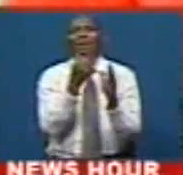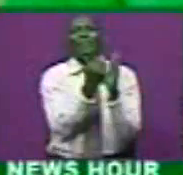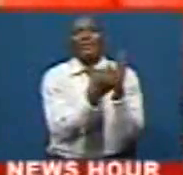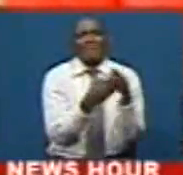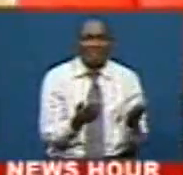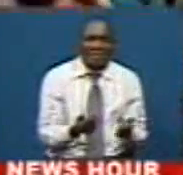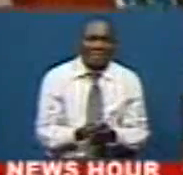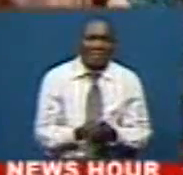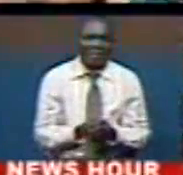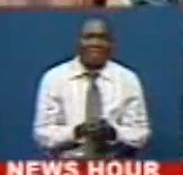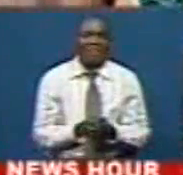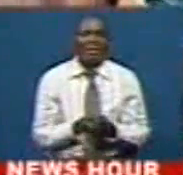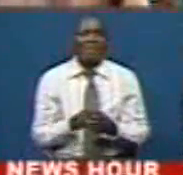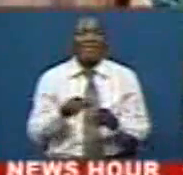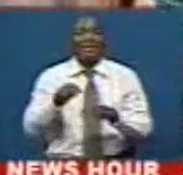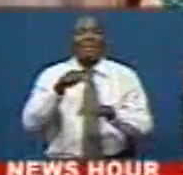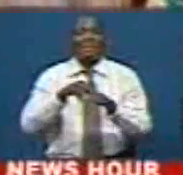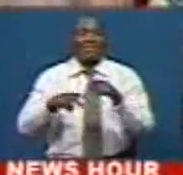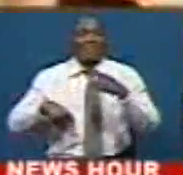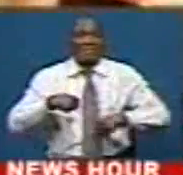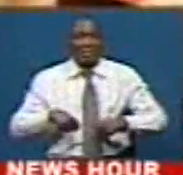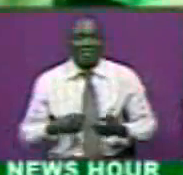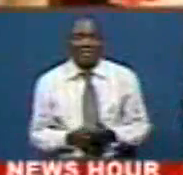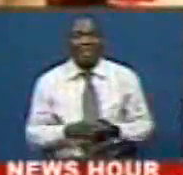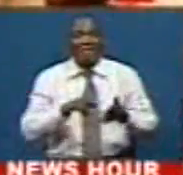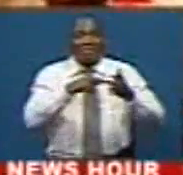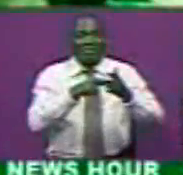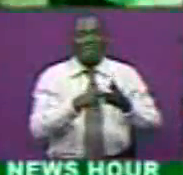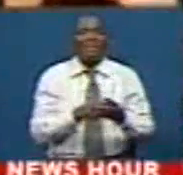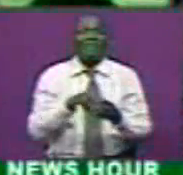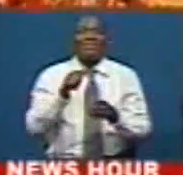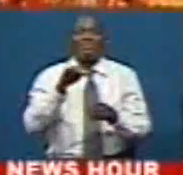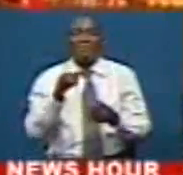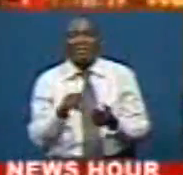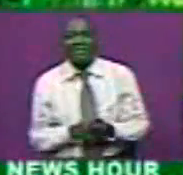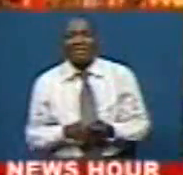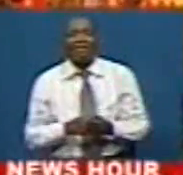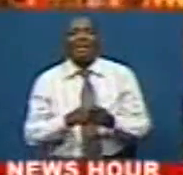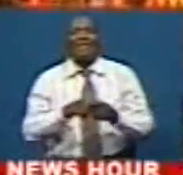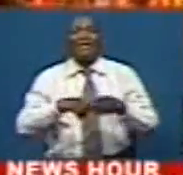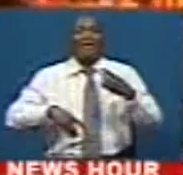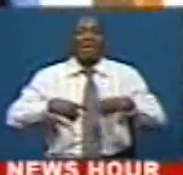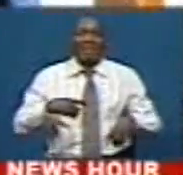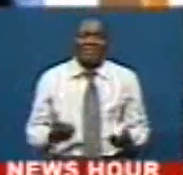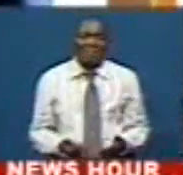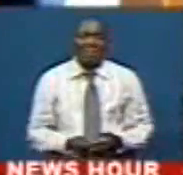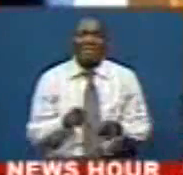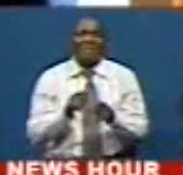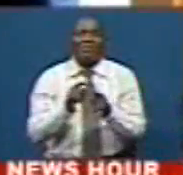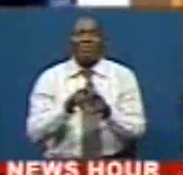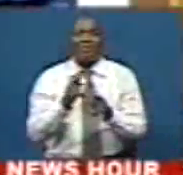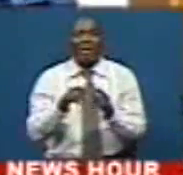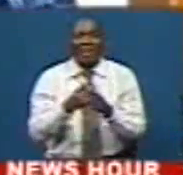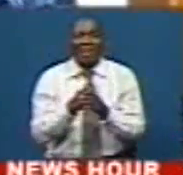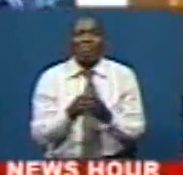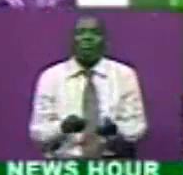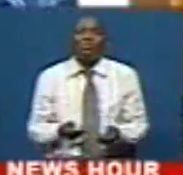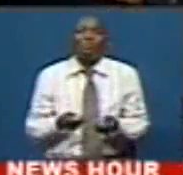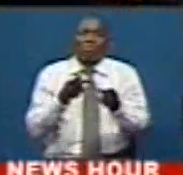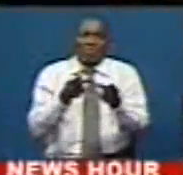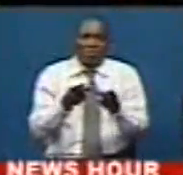allocations, renovations of the National Theatre, digital TV, creative arts bill, and the state of the